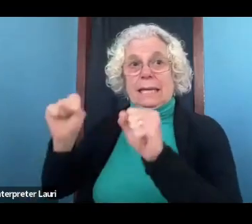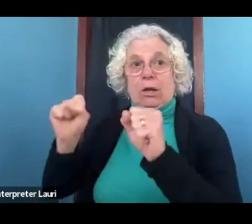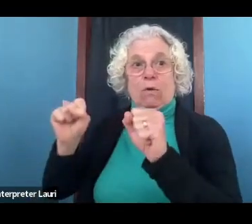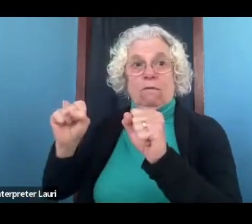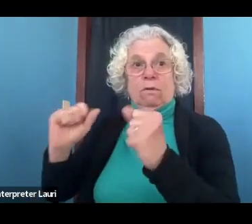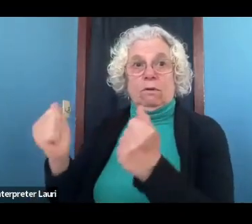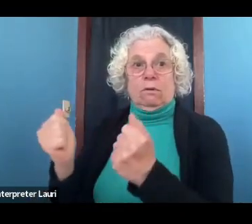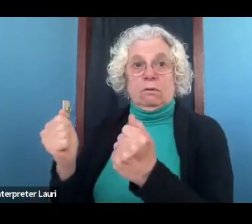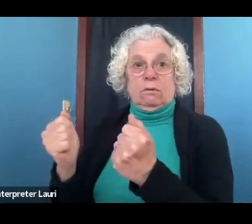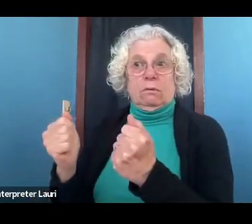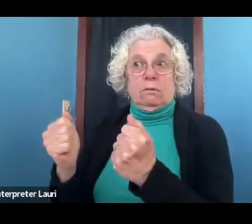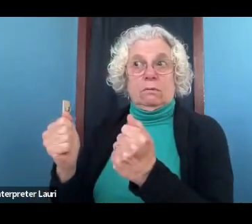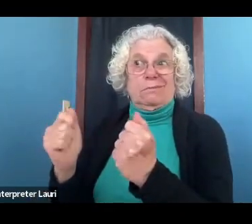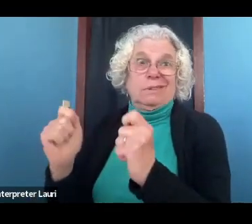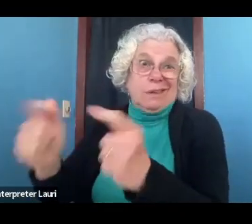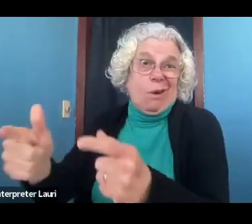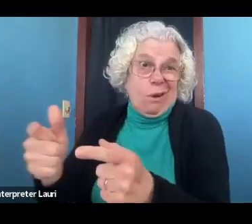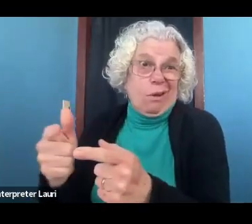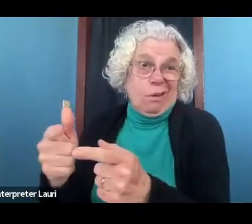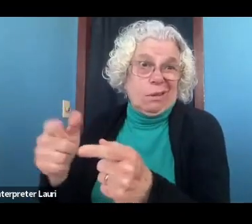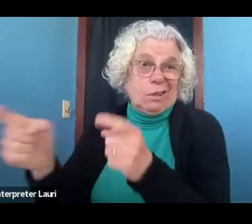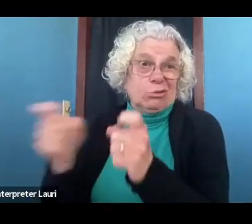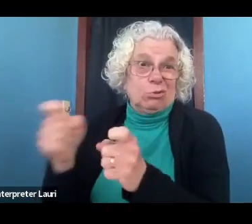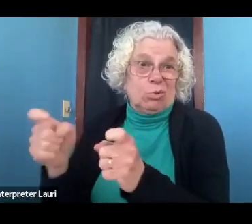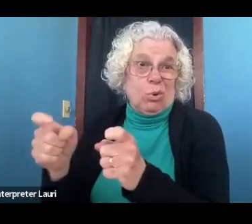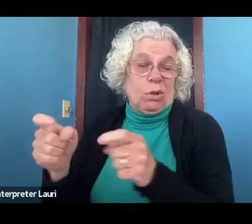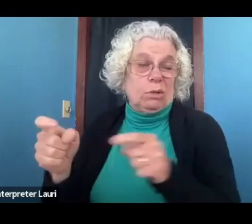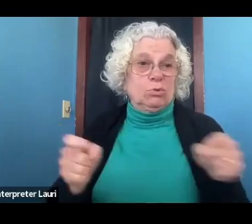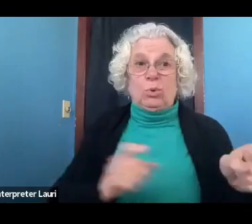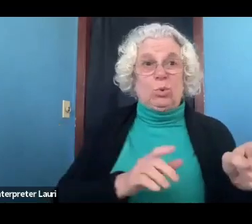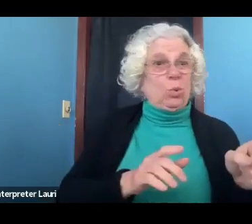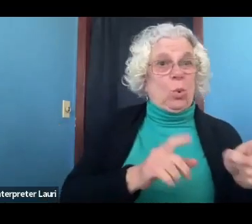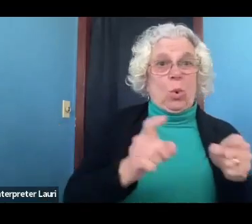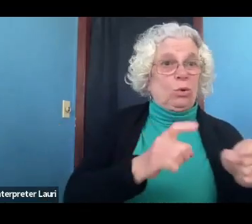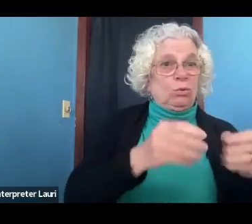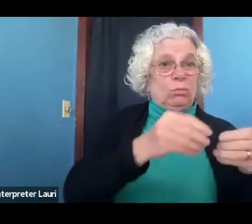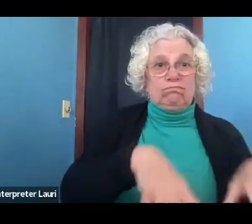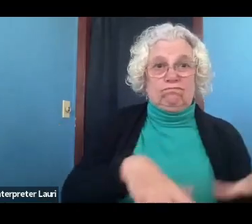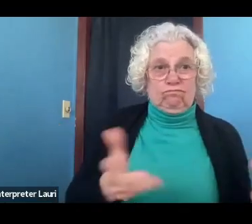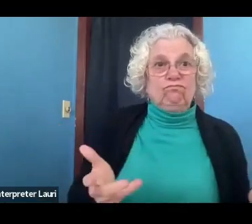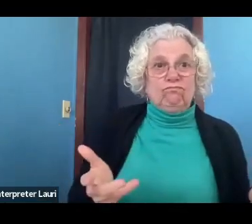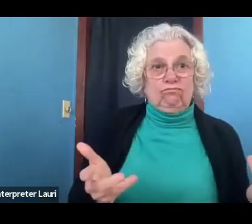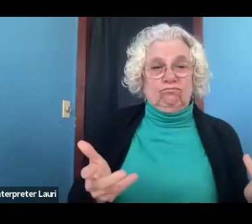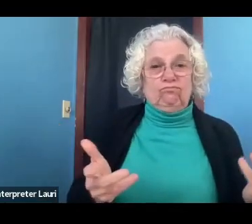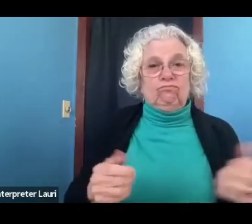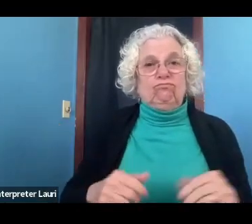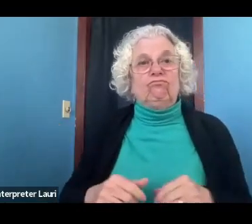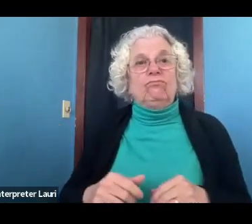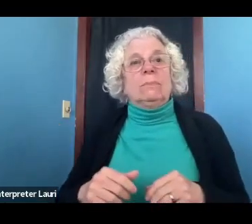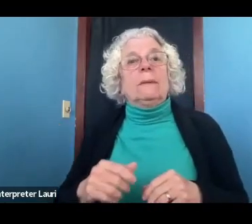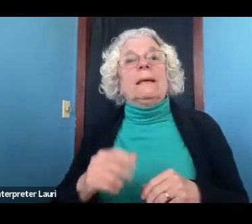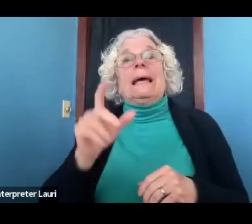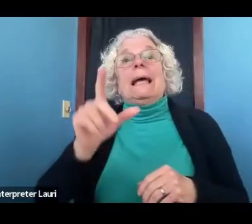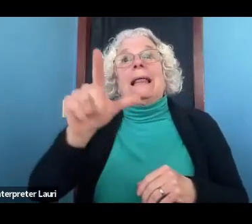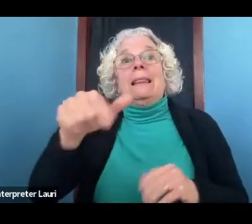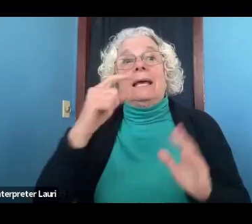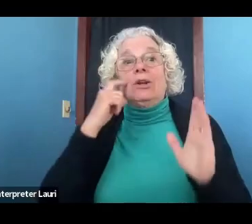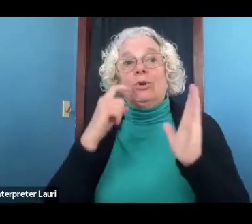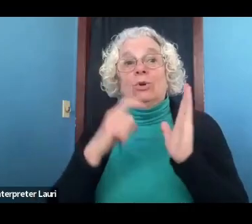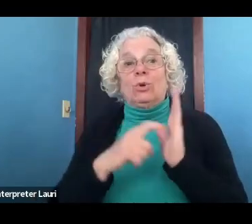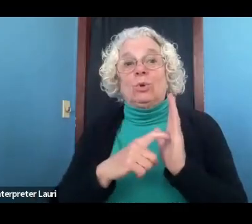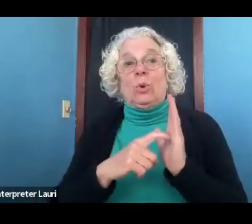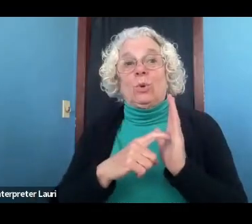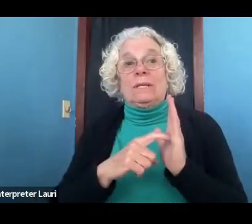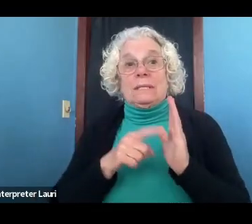almost all the rights that you would have. Um, but we'll see later how having a